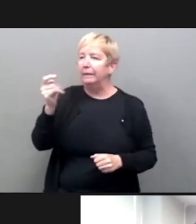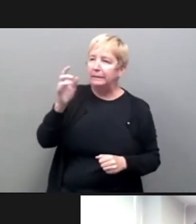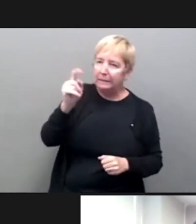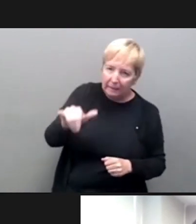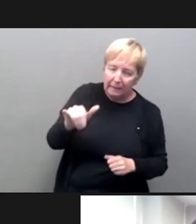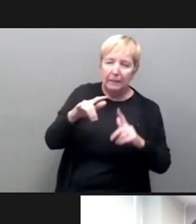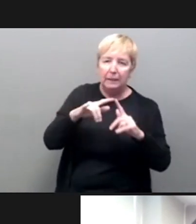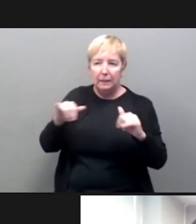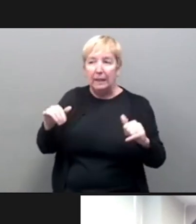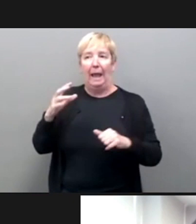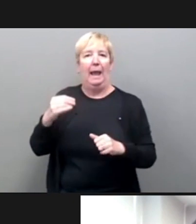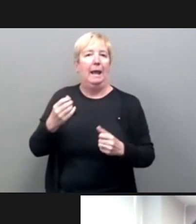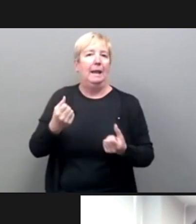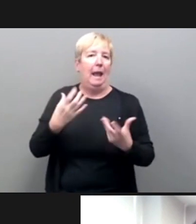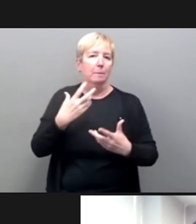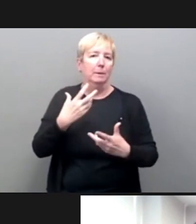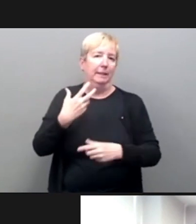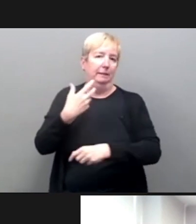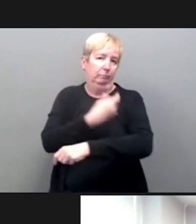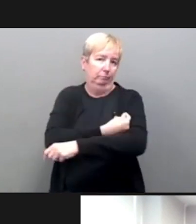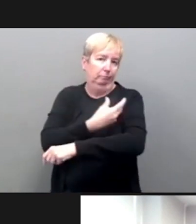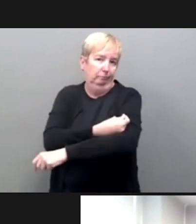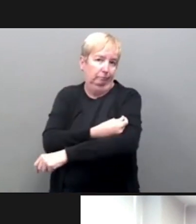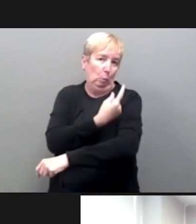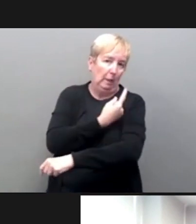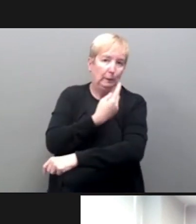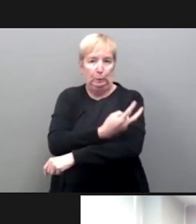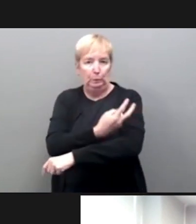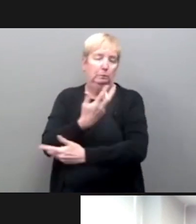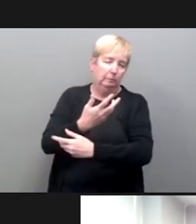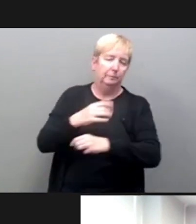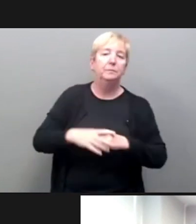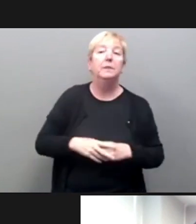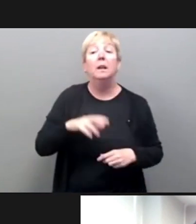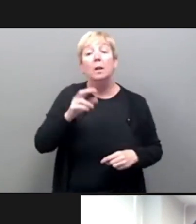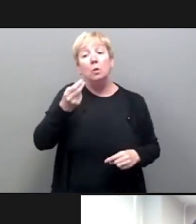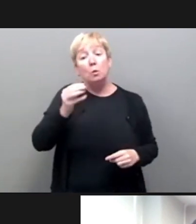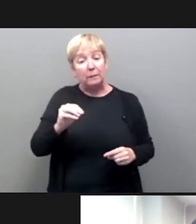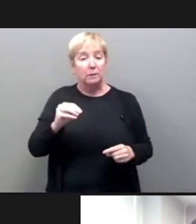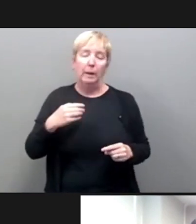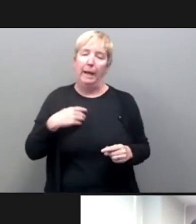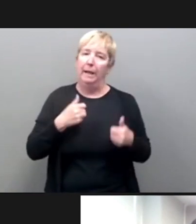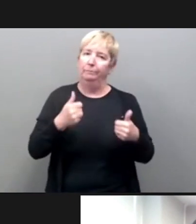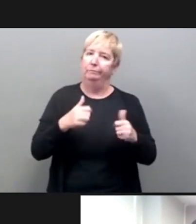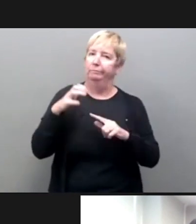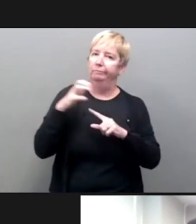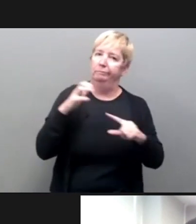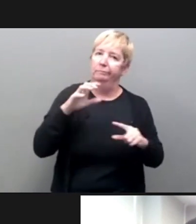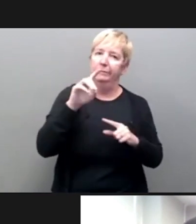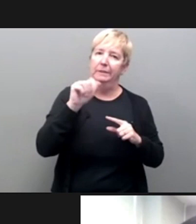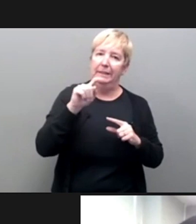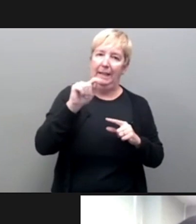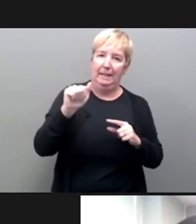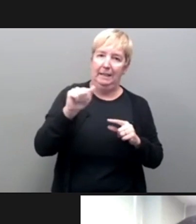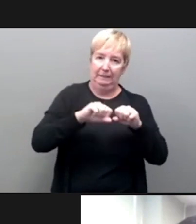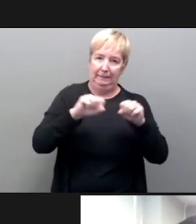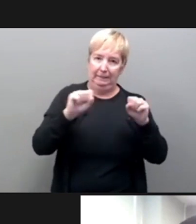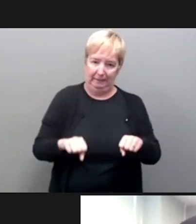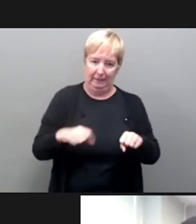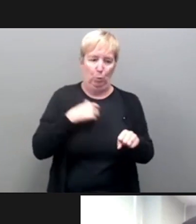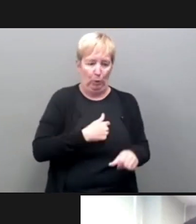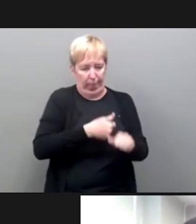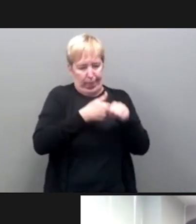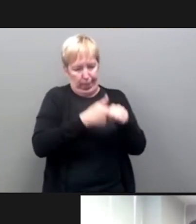so what New Mexico actually has such a good data system that we were tracking our own